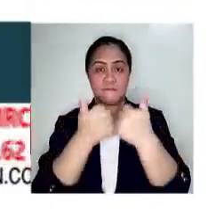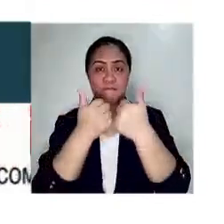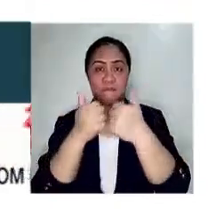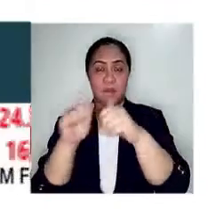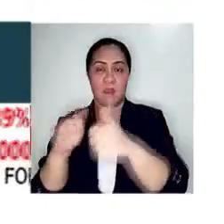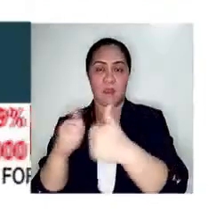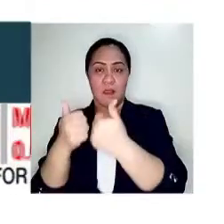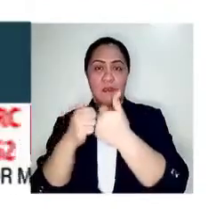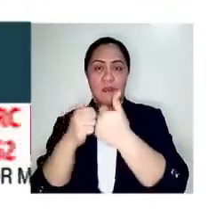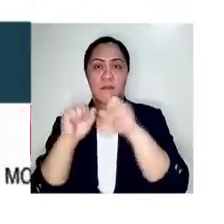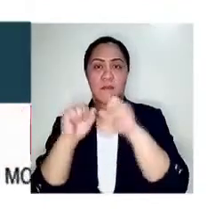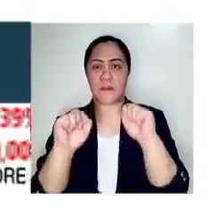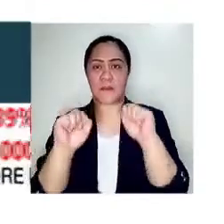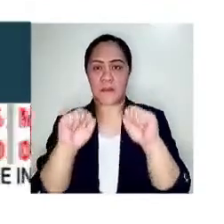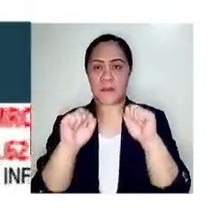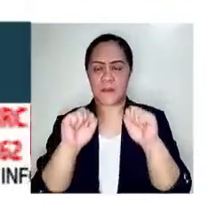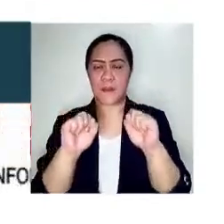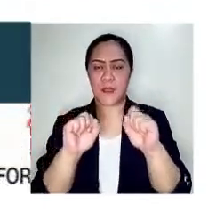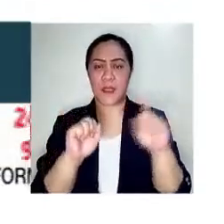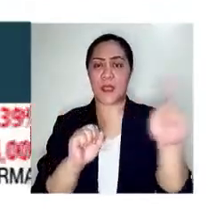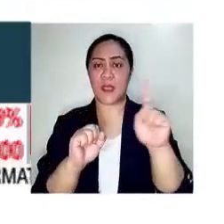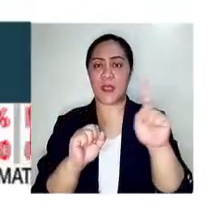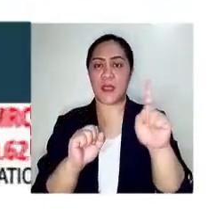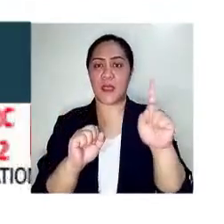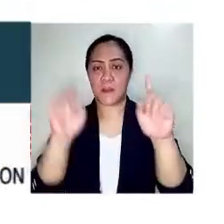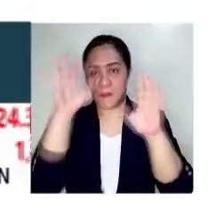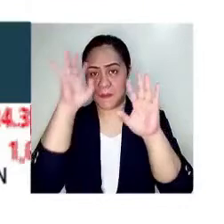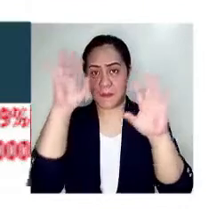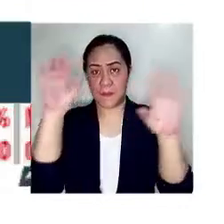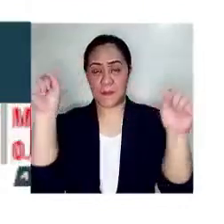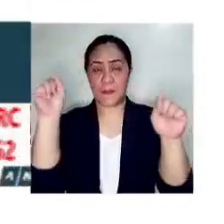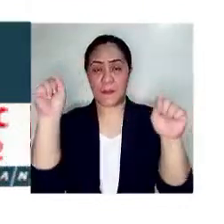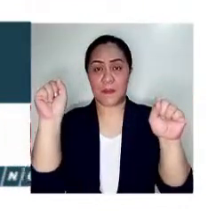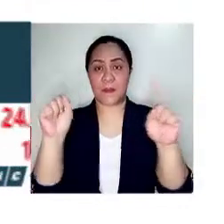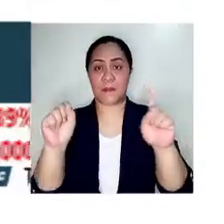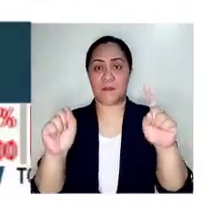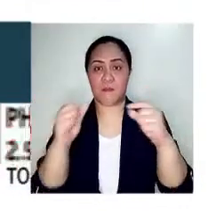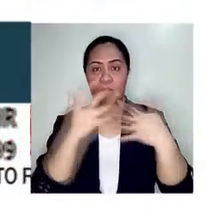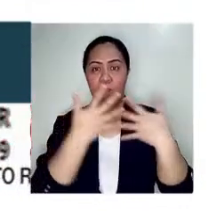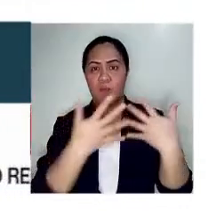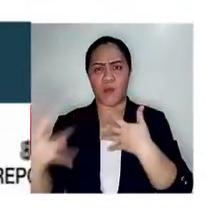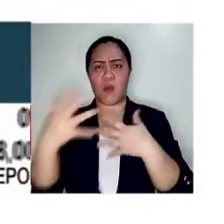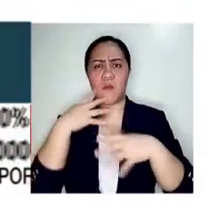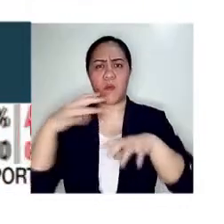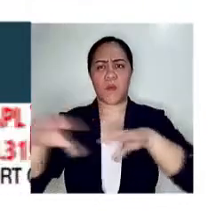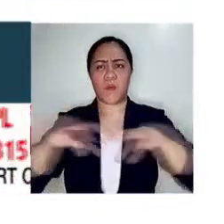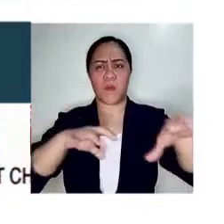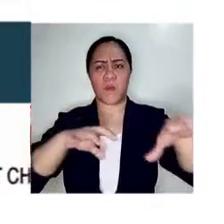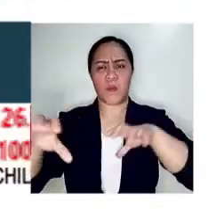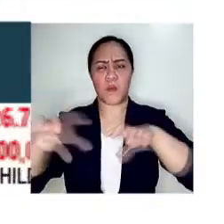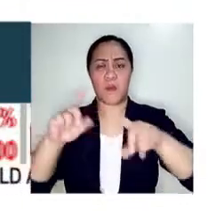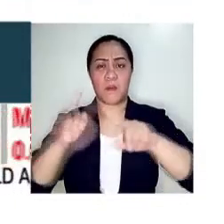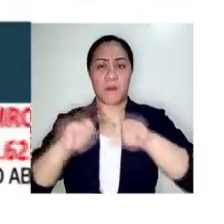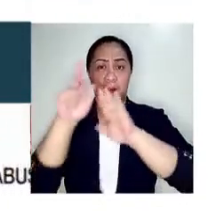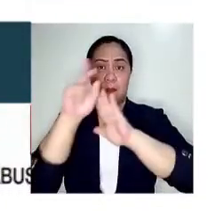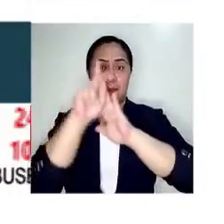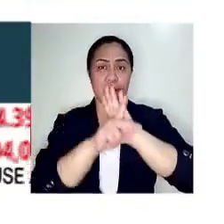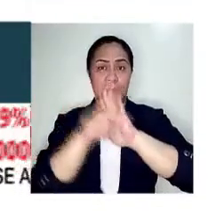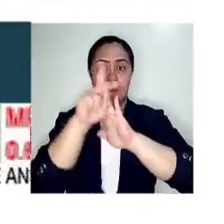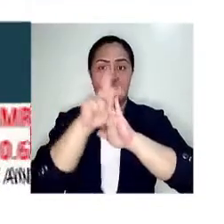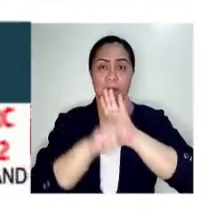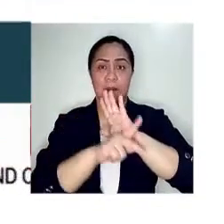of President Biden to mobilize public support for the kinds of policies that he wants to